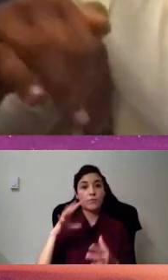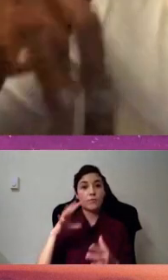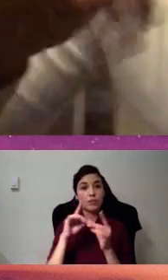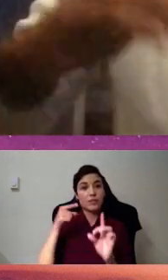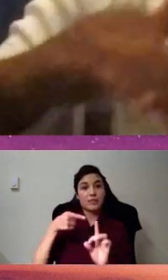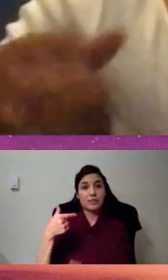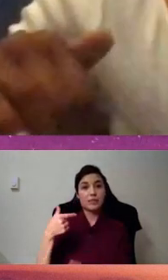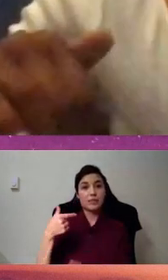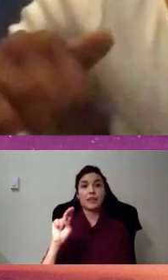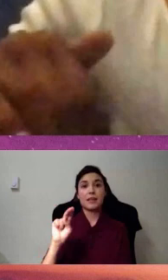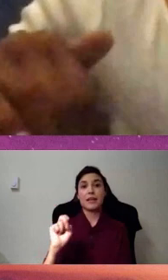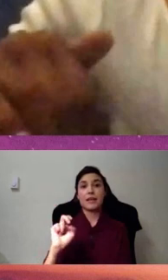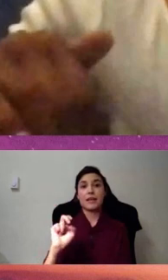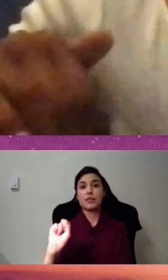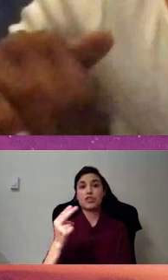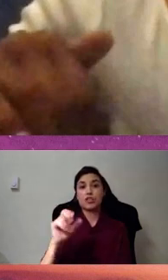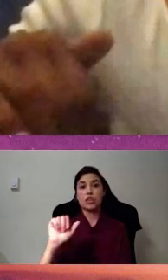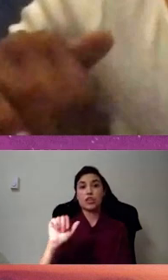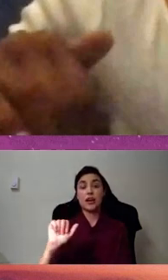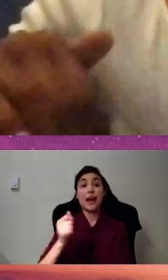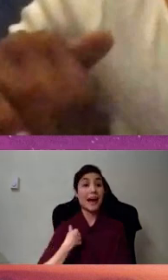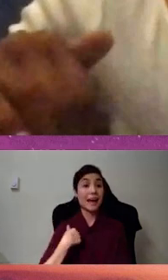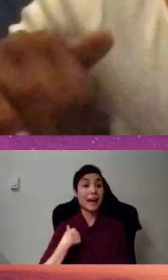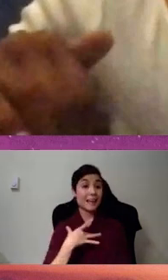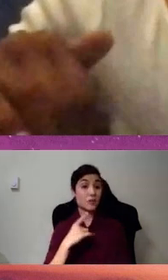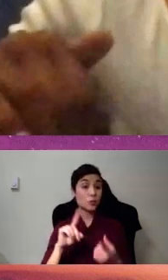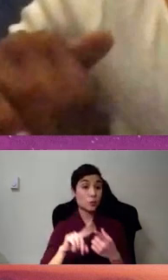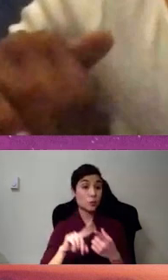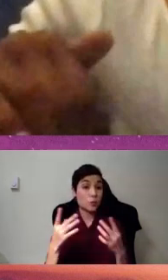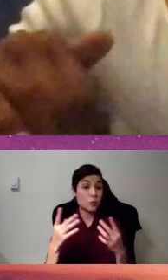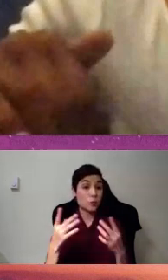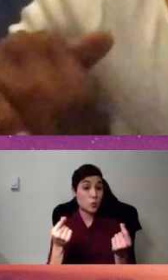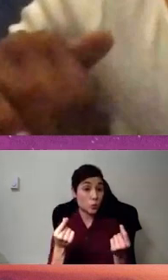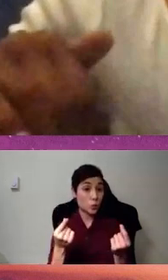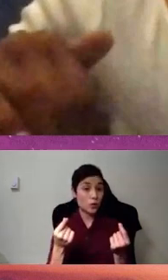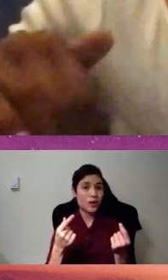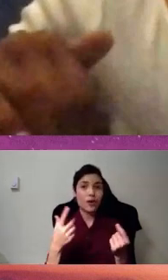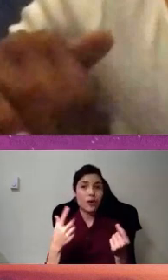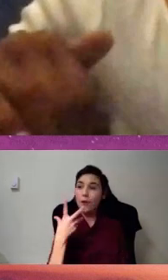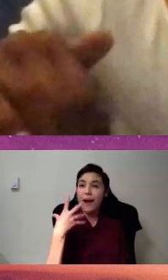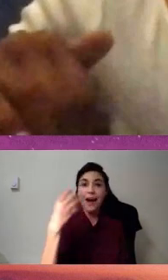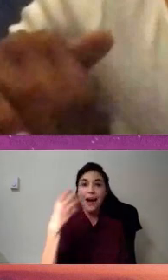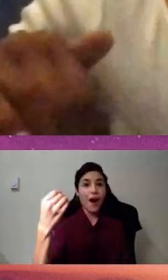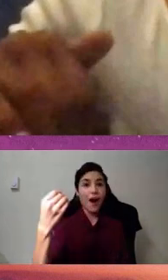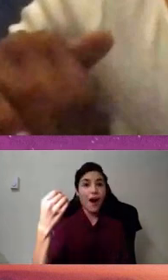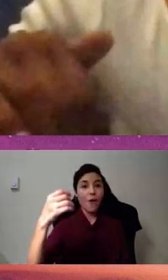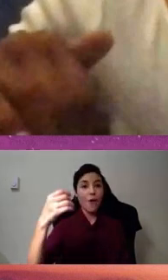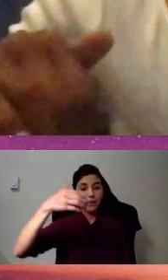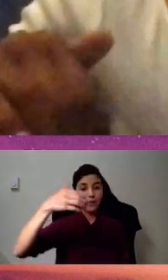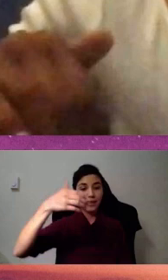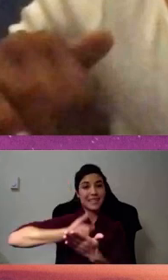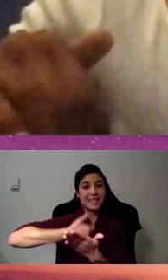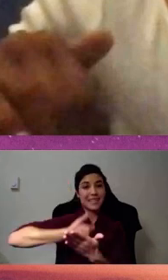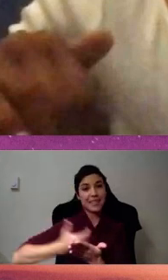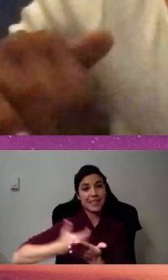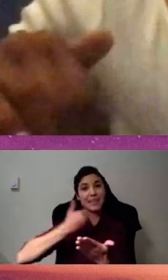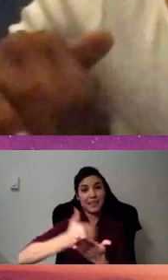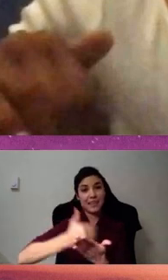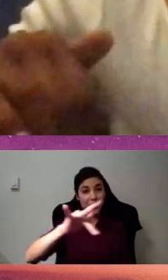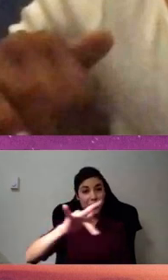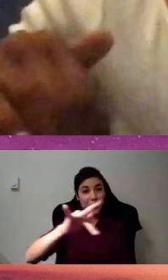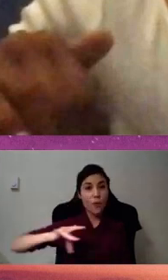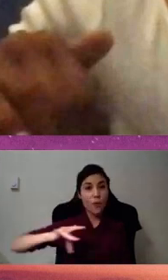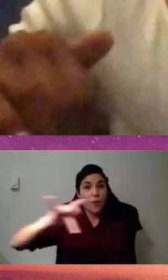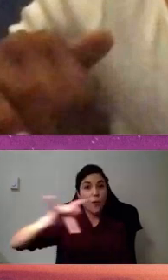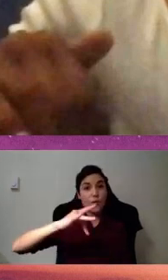like to dig a hole in the dirt and just like scream everything that I'm feeling into the ground, it up, and then